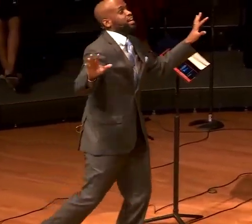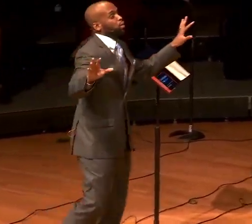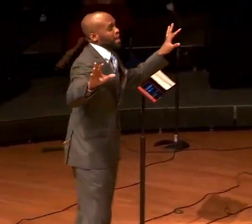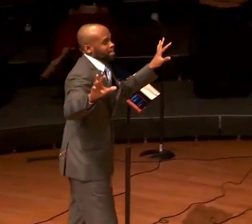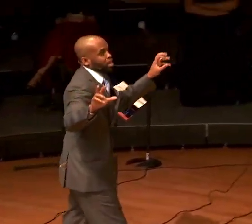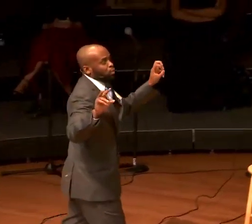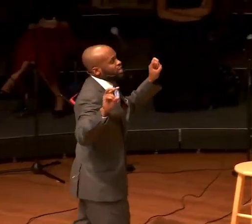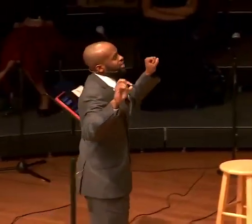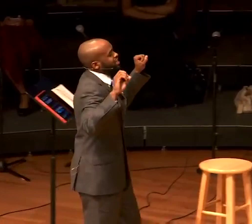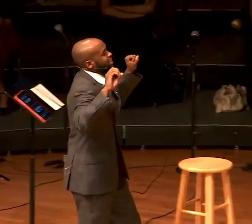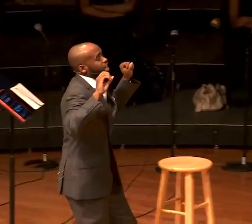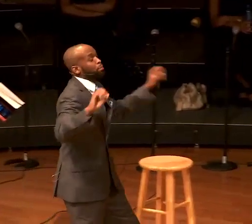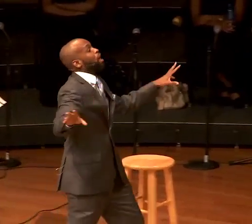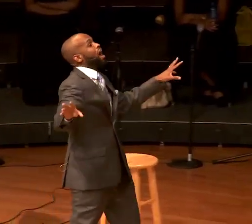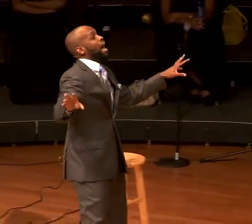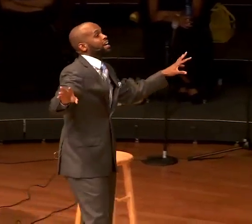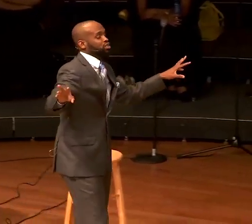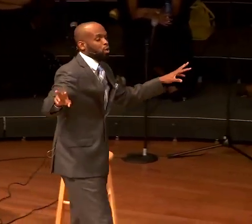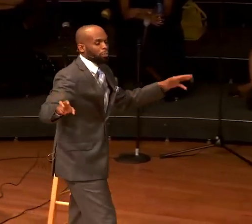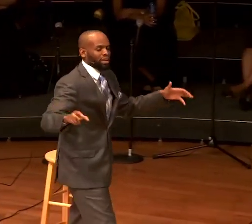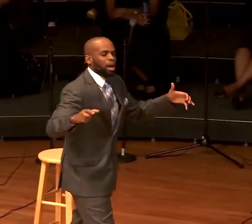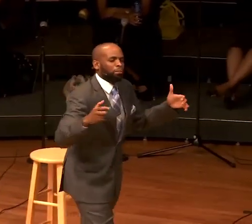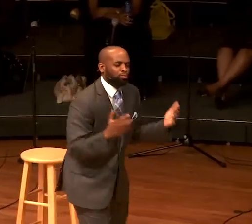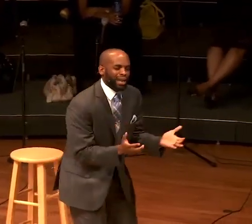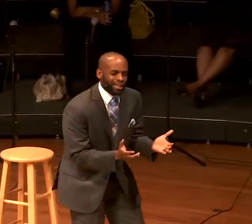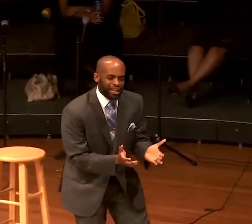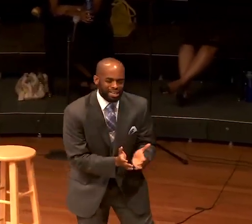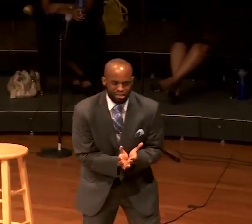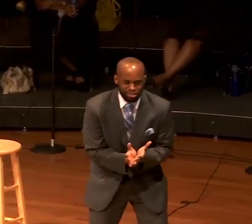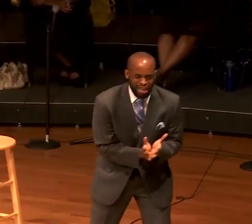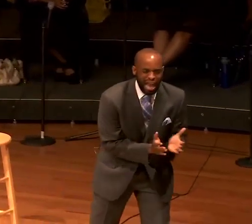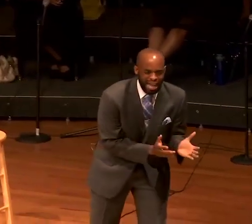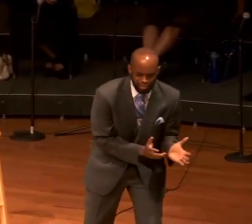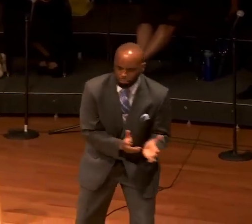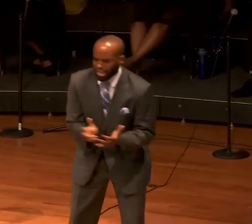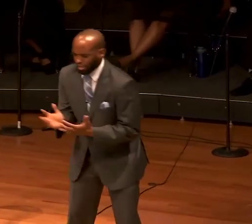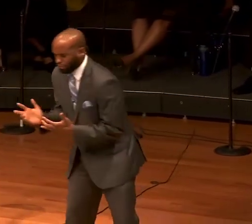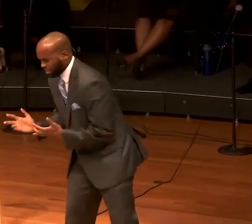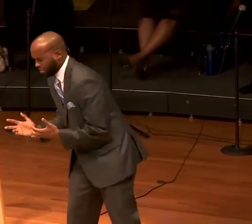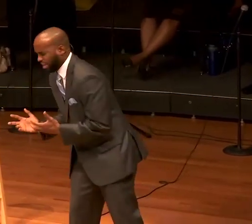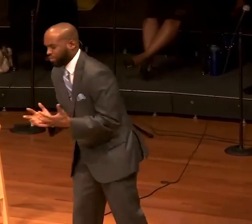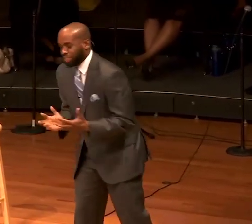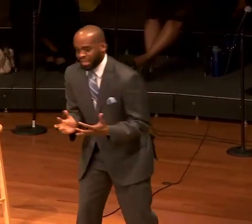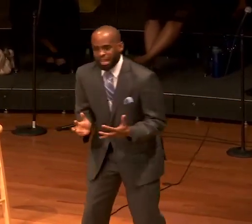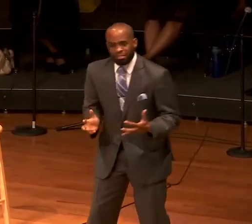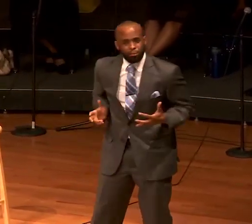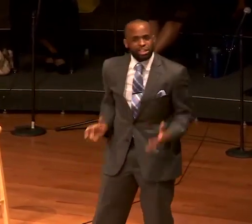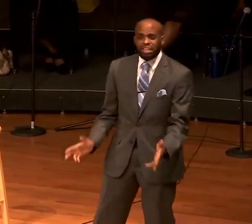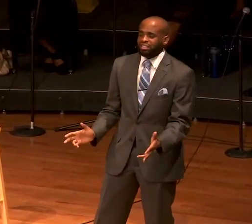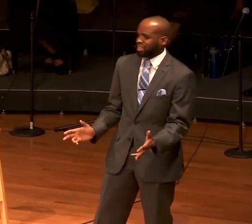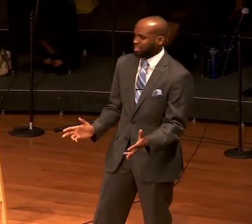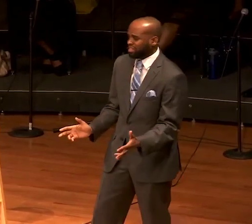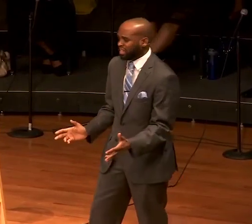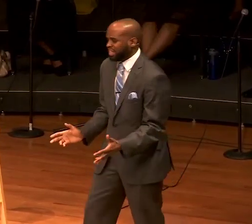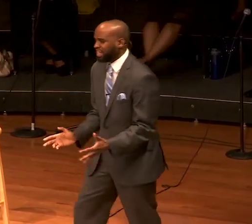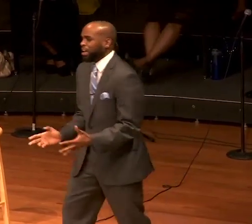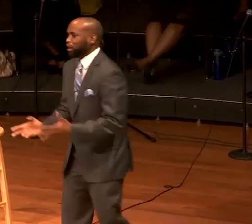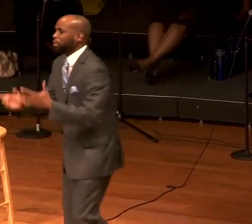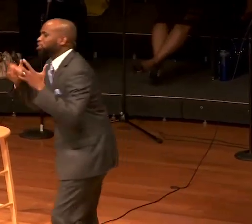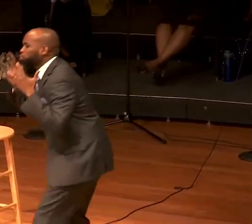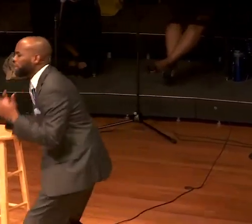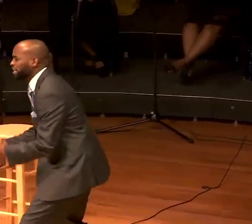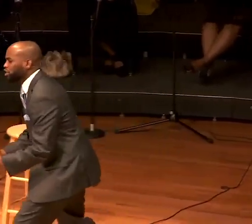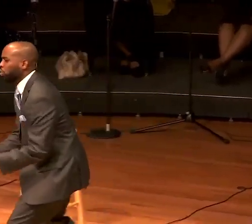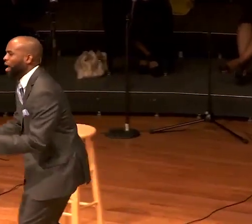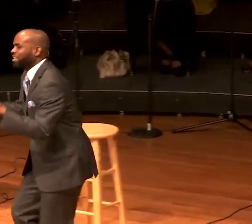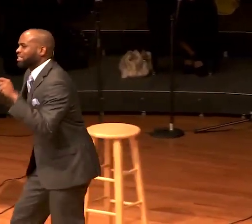to stay awake. We need to keep our eyes open. But recognize there's an aspect of this sin thing that we need to concede.